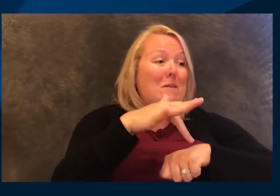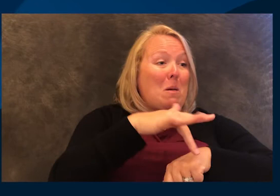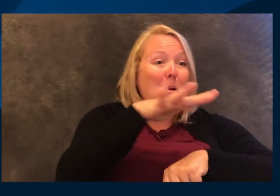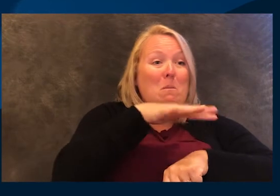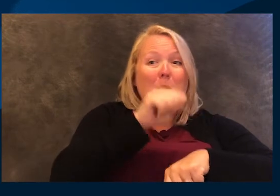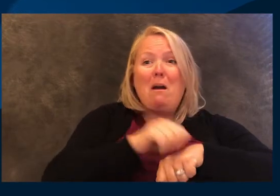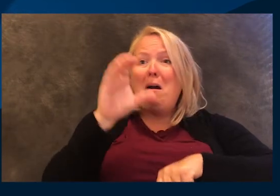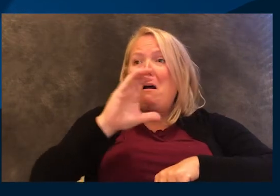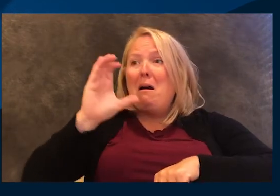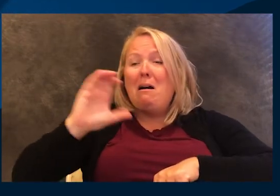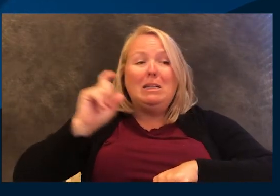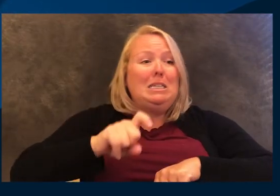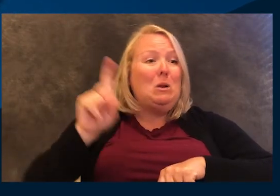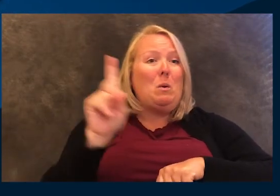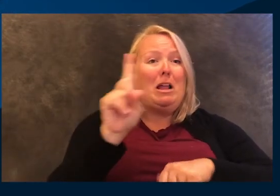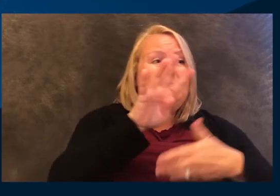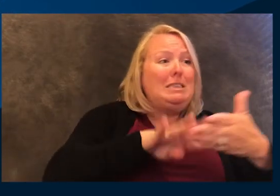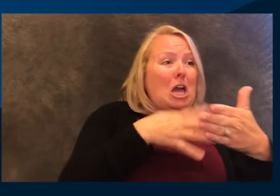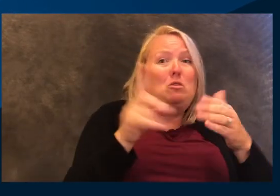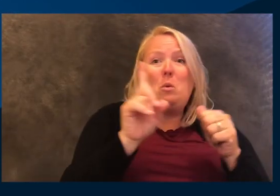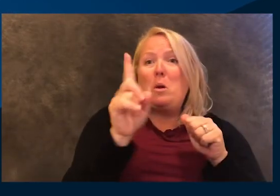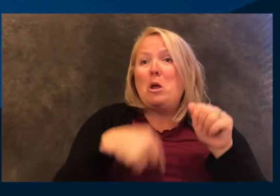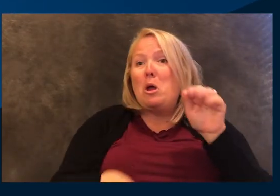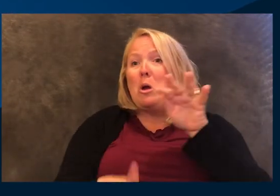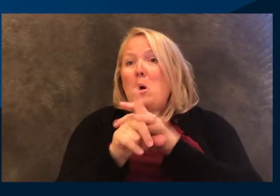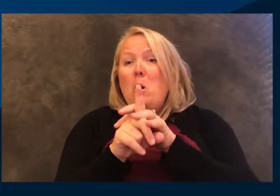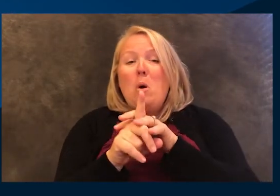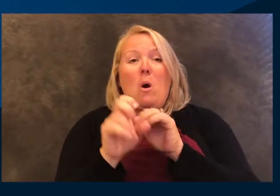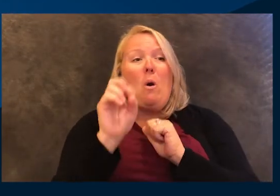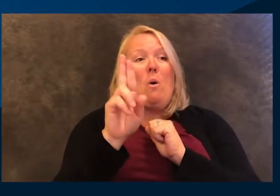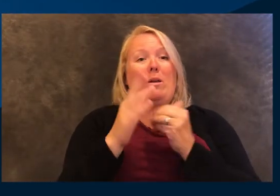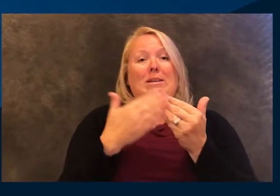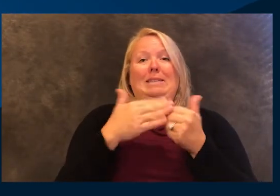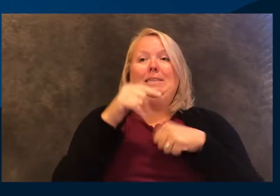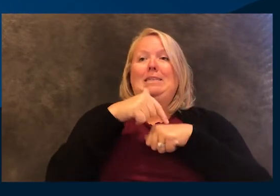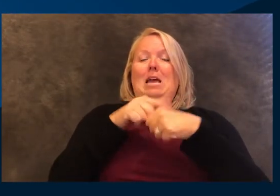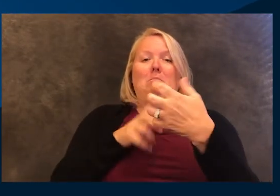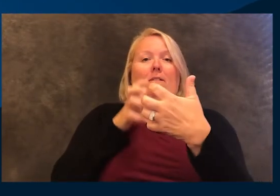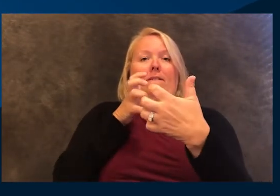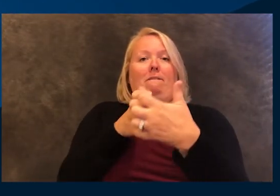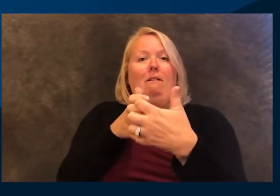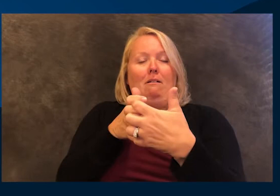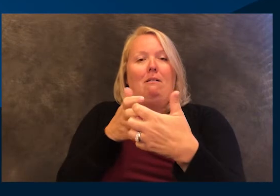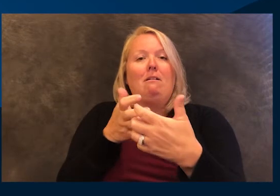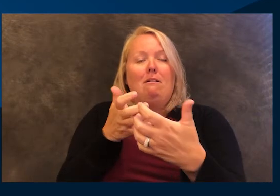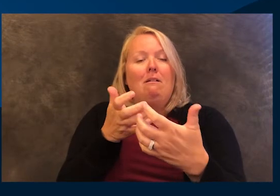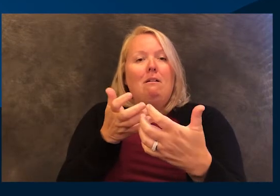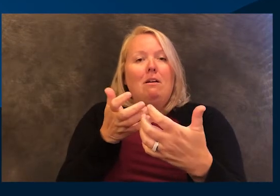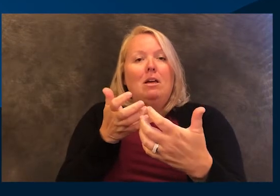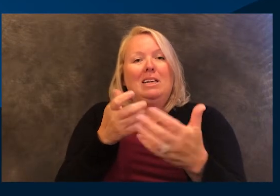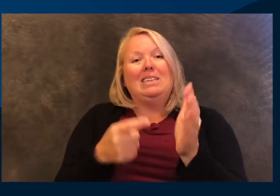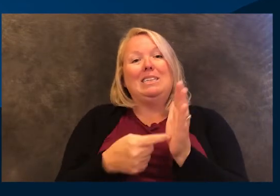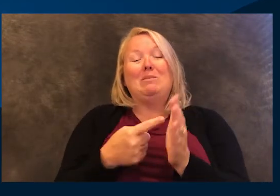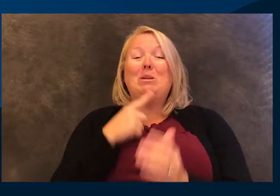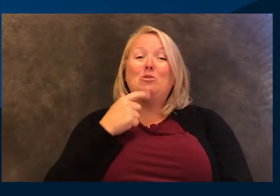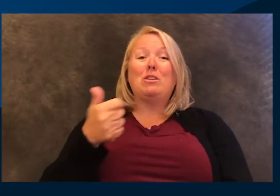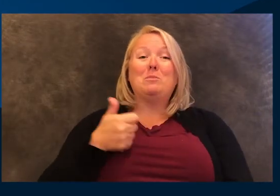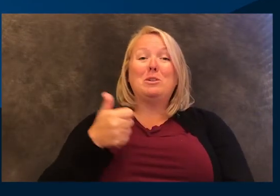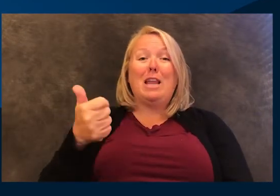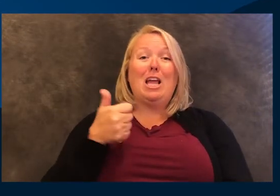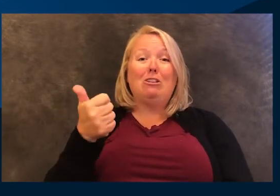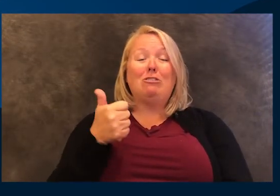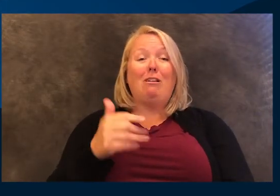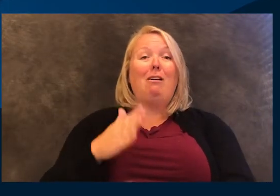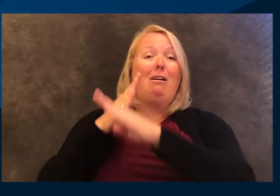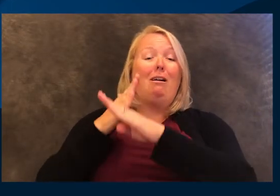appointments. Some people have had difficulty with scheduling it or finding a convenient time that works for them. Sometimes transportation can get in the